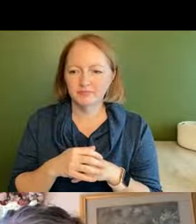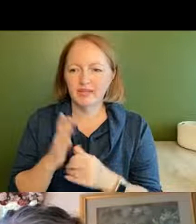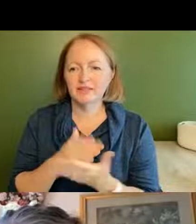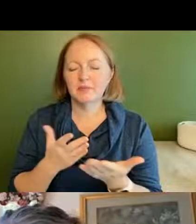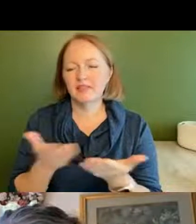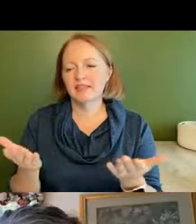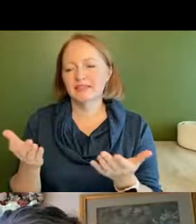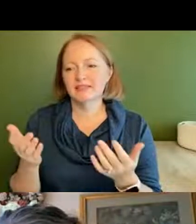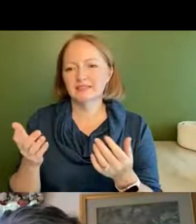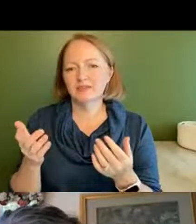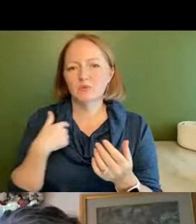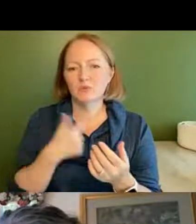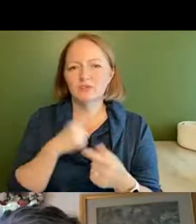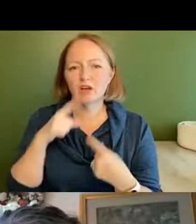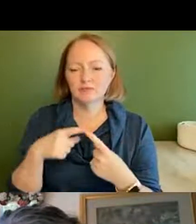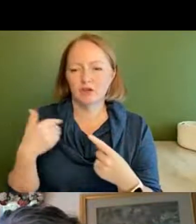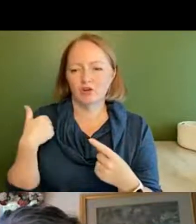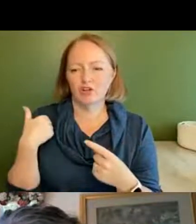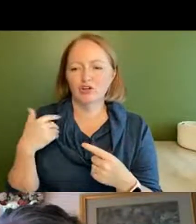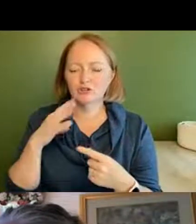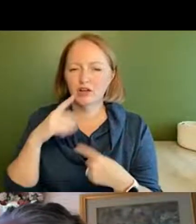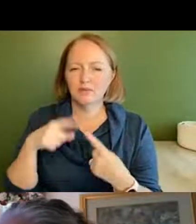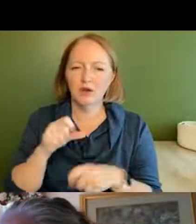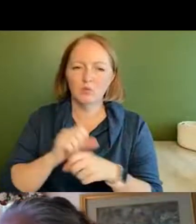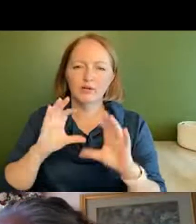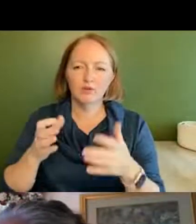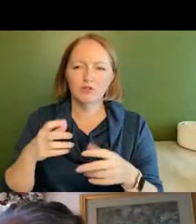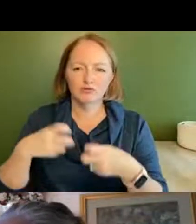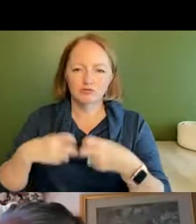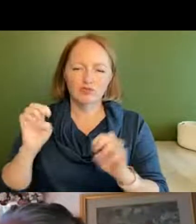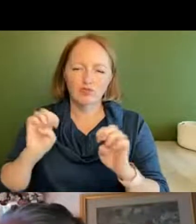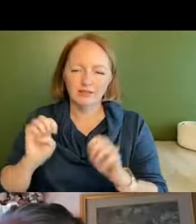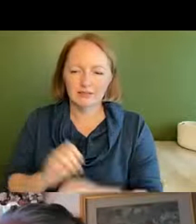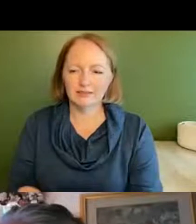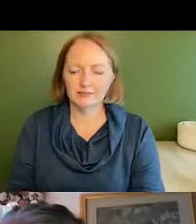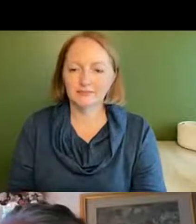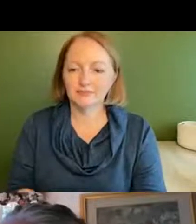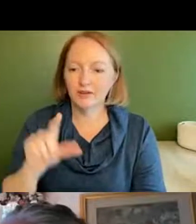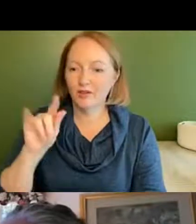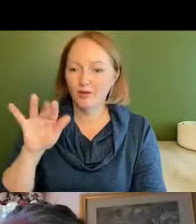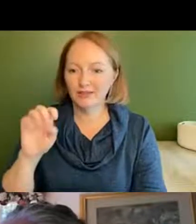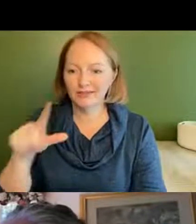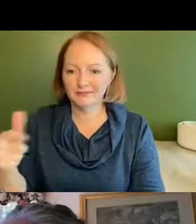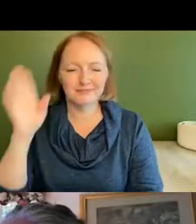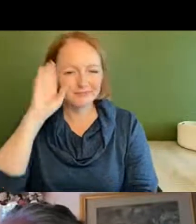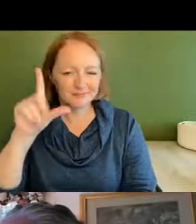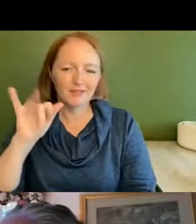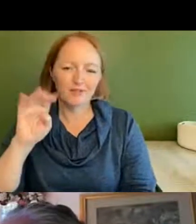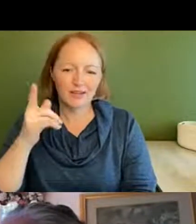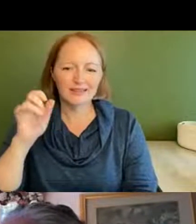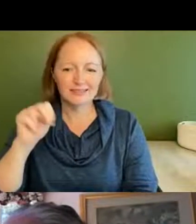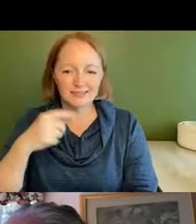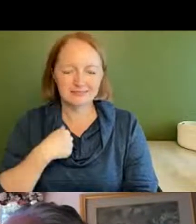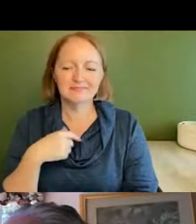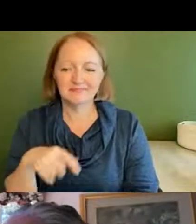maybe we talked about earlier when we talk about the workforce crisis. So Lori, go ahead. Hi, I'm Lori Hansen,